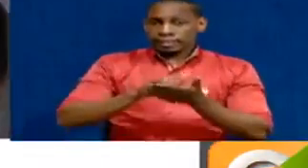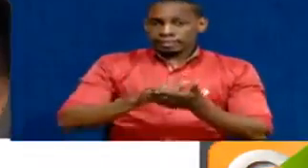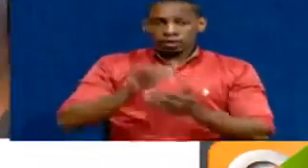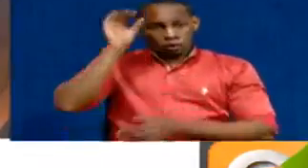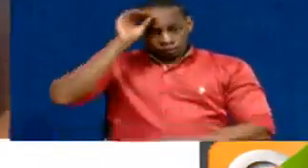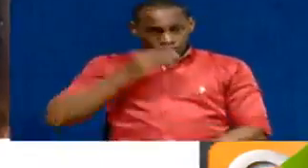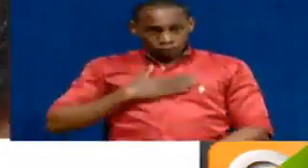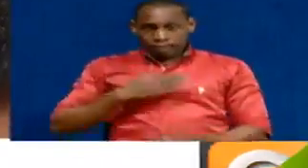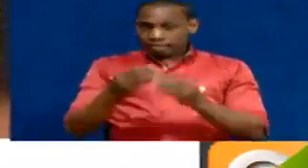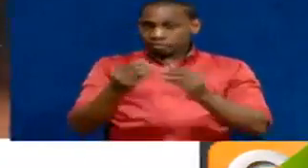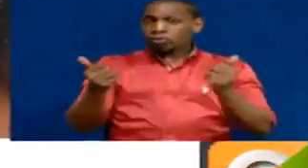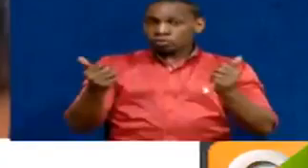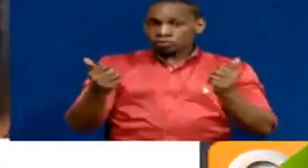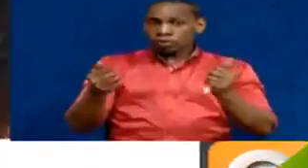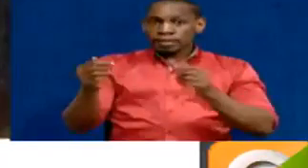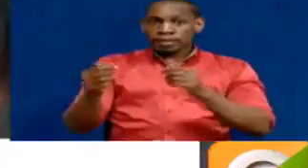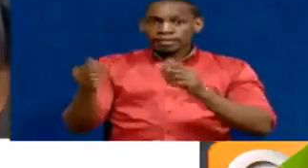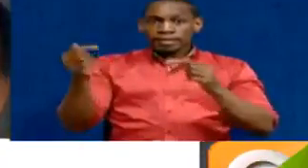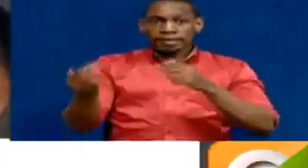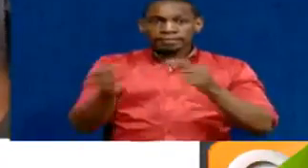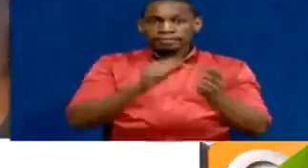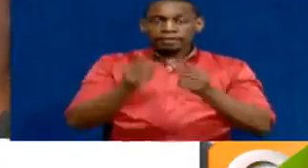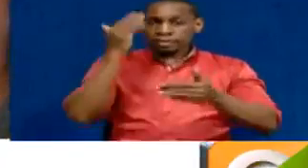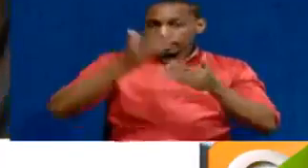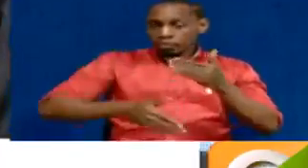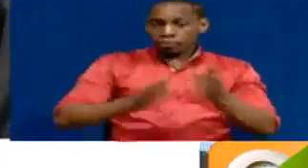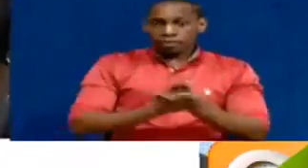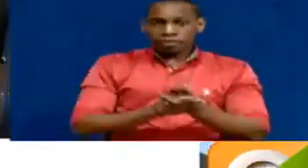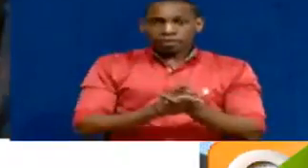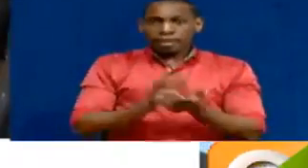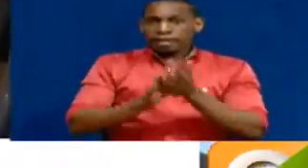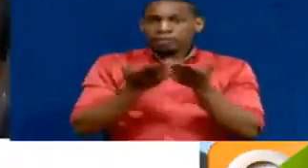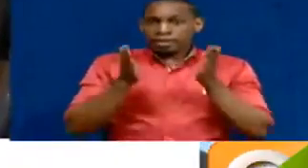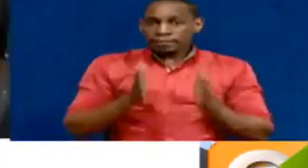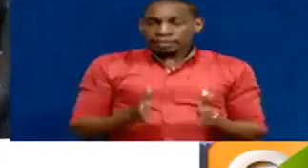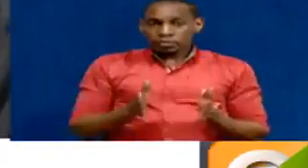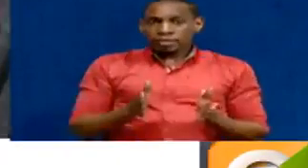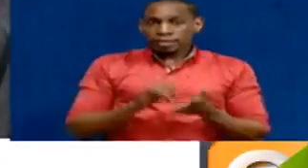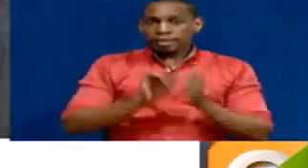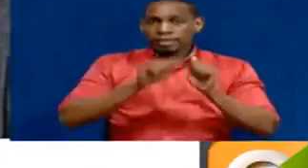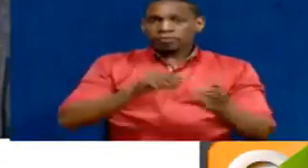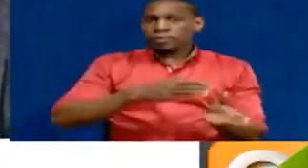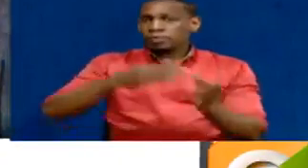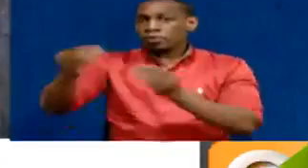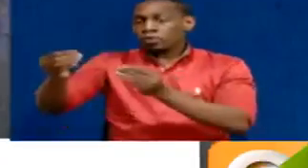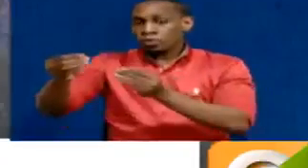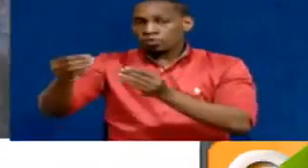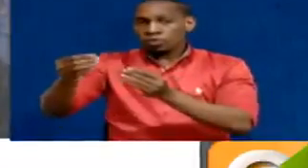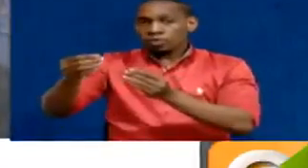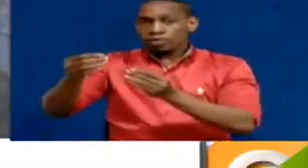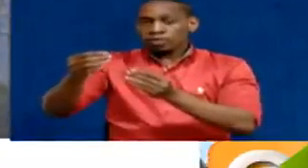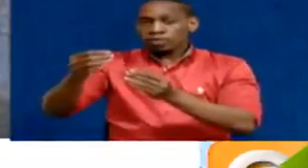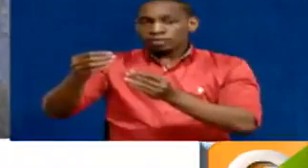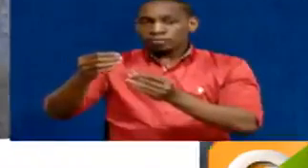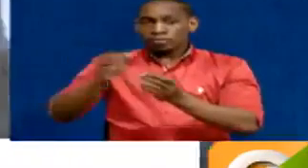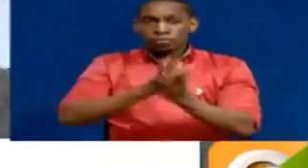mimi maoni yangu, suluhu ya vita kusimama itakuja, kwa sababu hakuna mtu mgabra atatoka kwenda kupita ndani